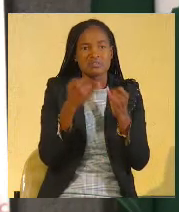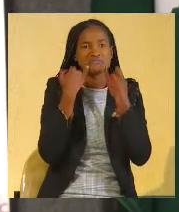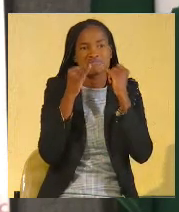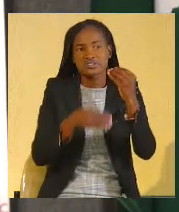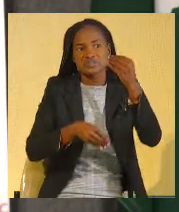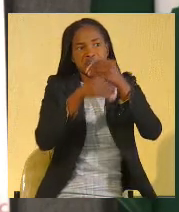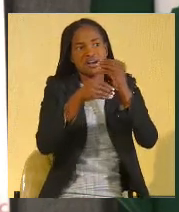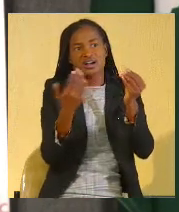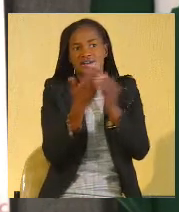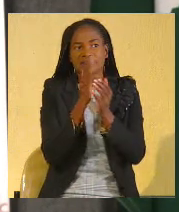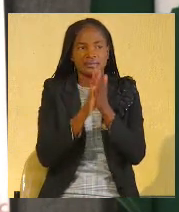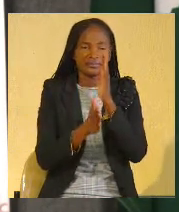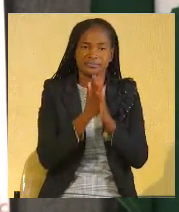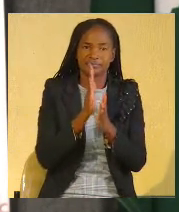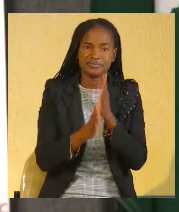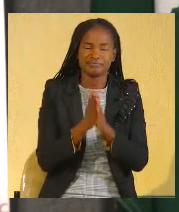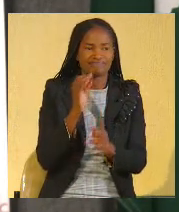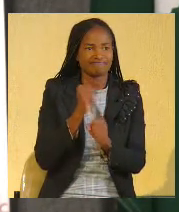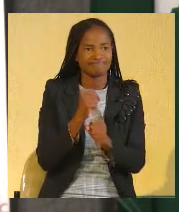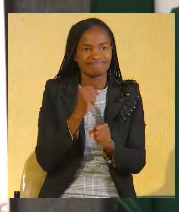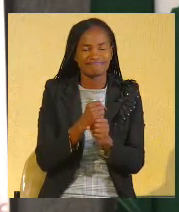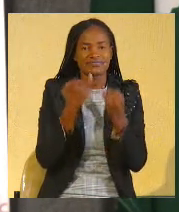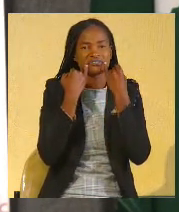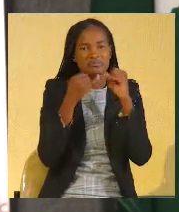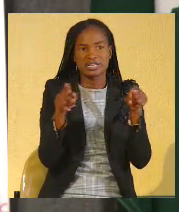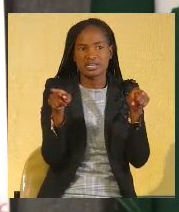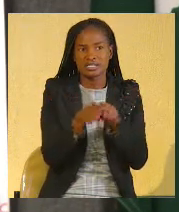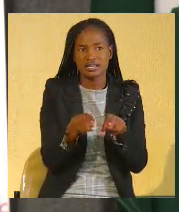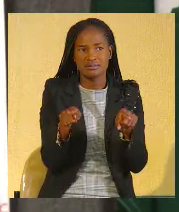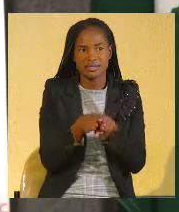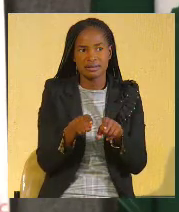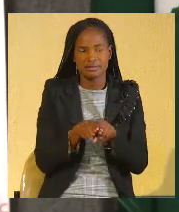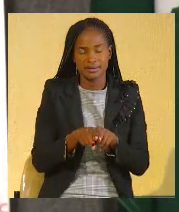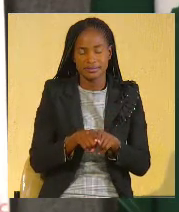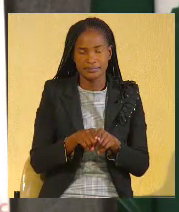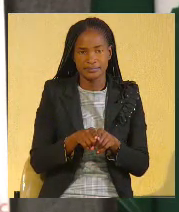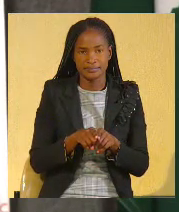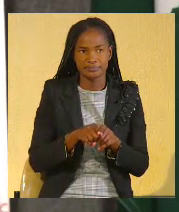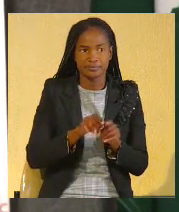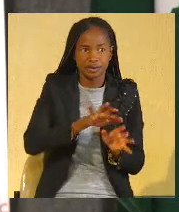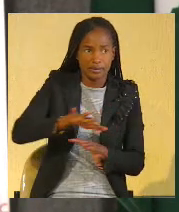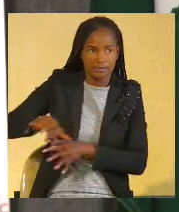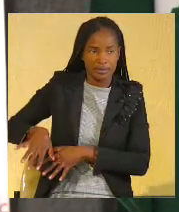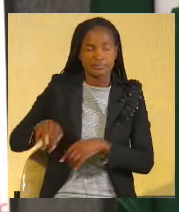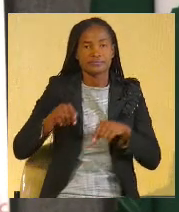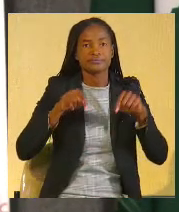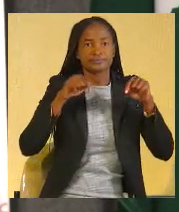morning by the Deputy Minister of Health and Social Services. The